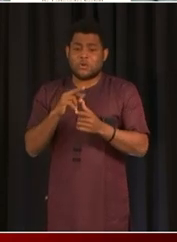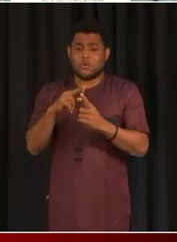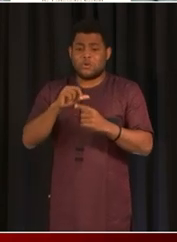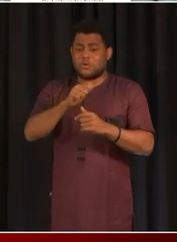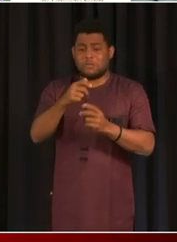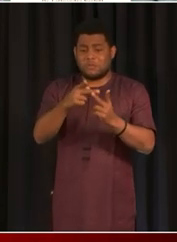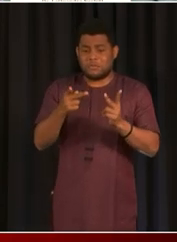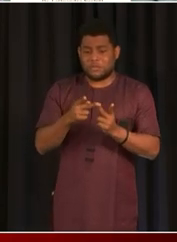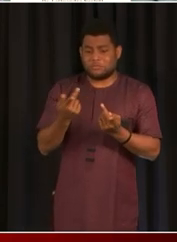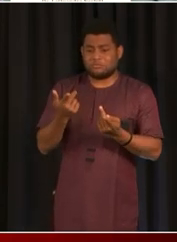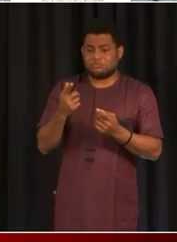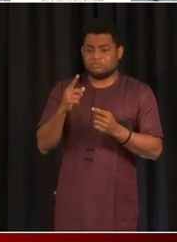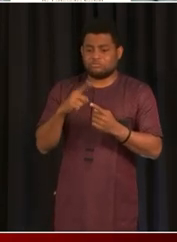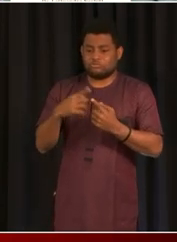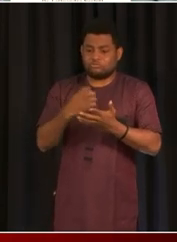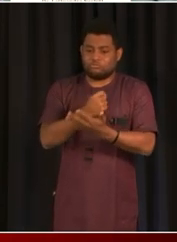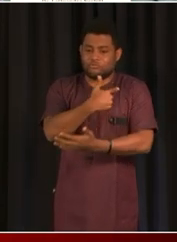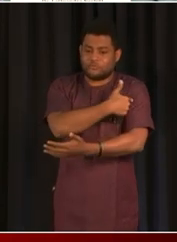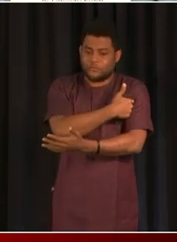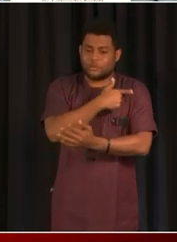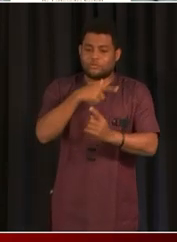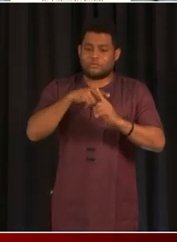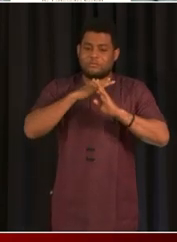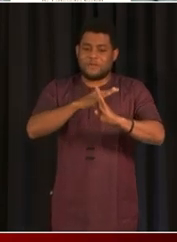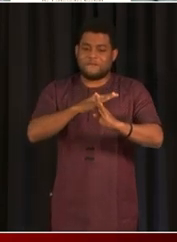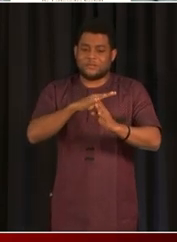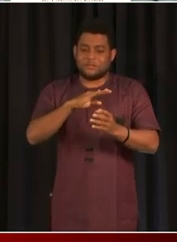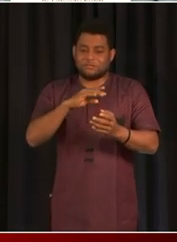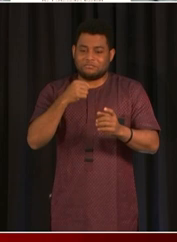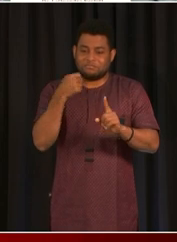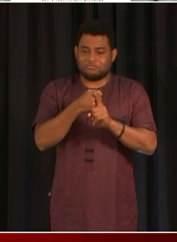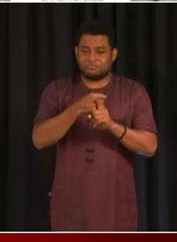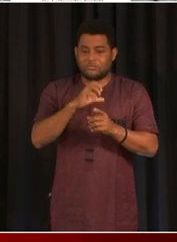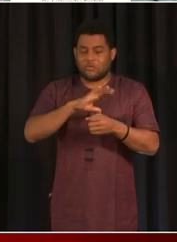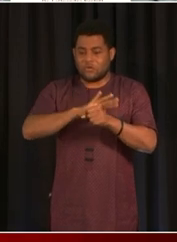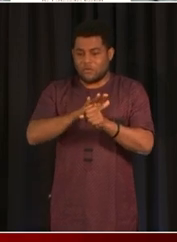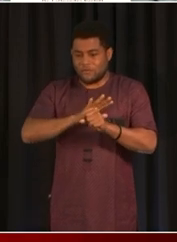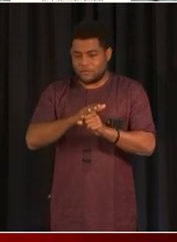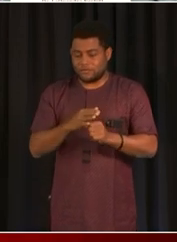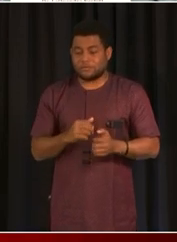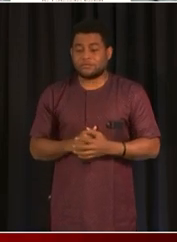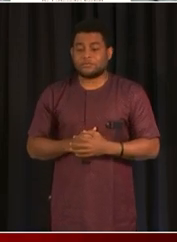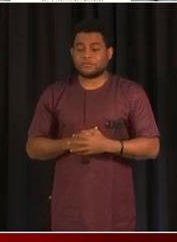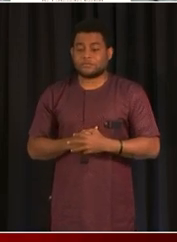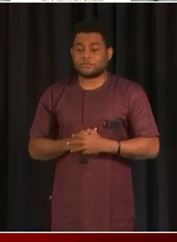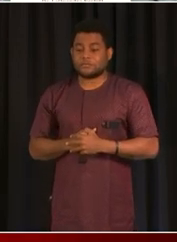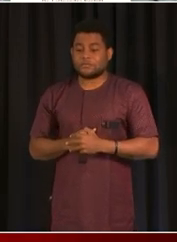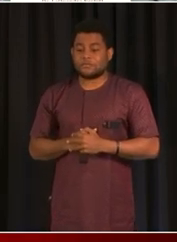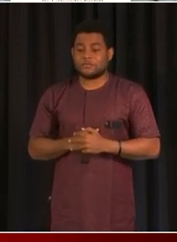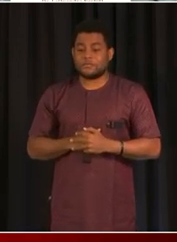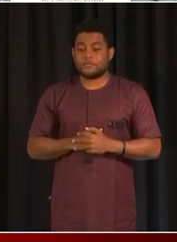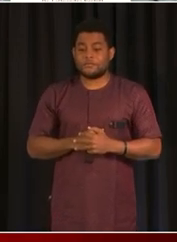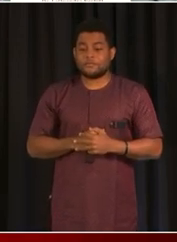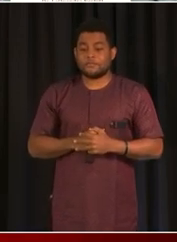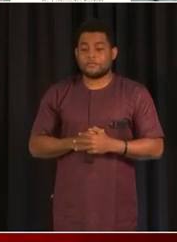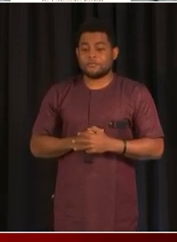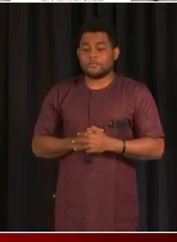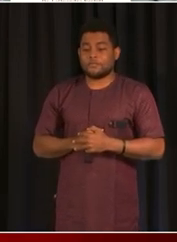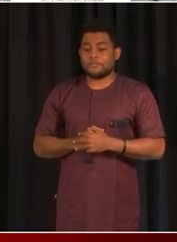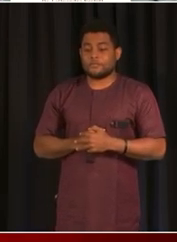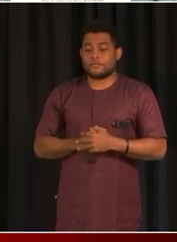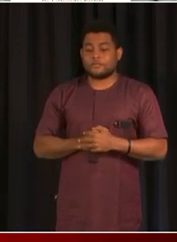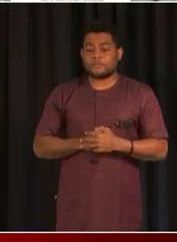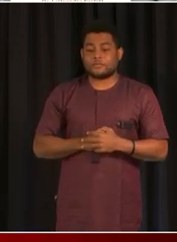that the vast majority of hospitalizations that have occurred in the District of Columbia continue to happen in people who are not fully